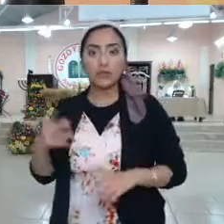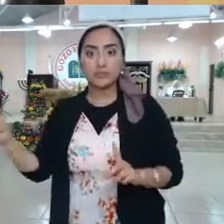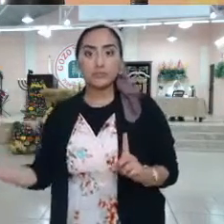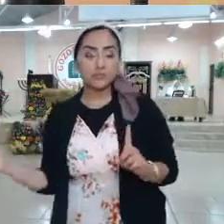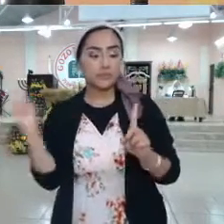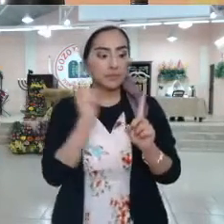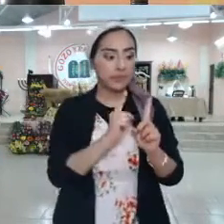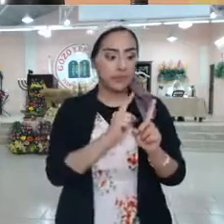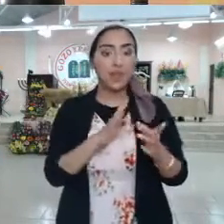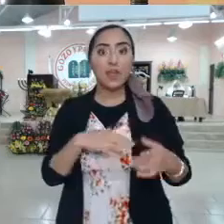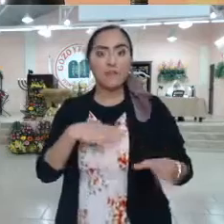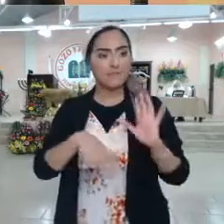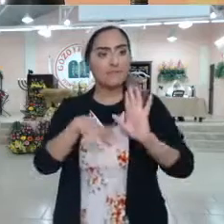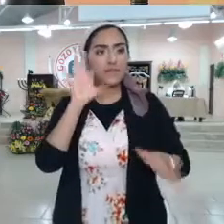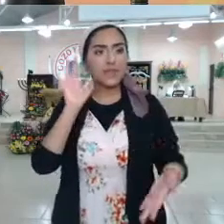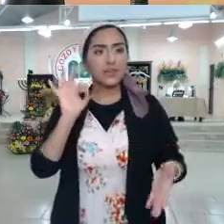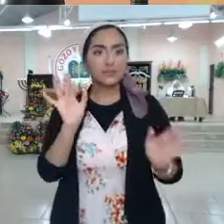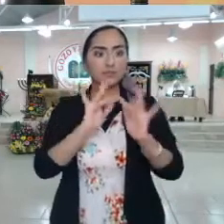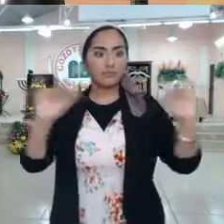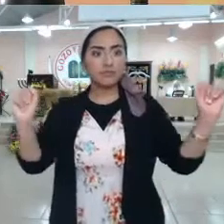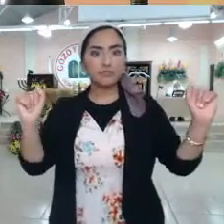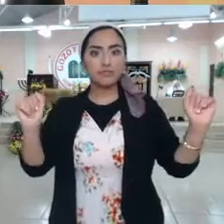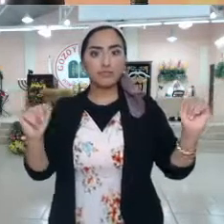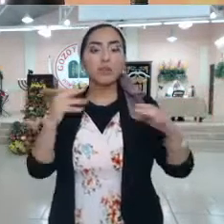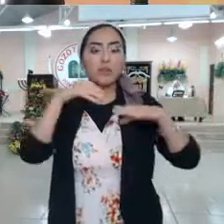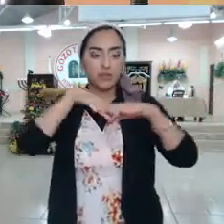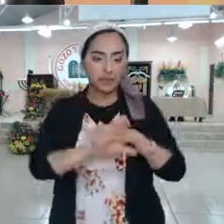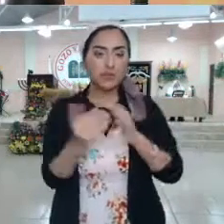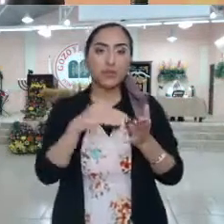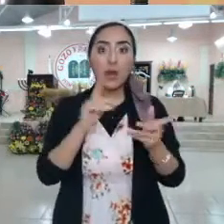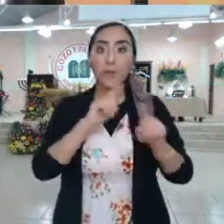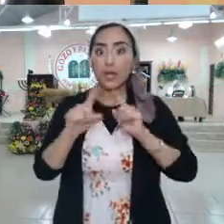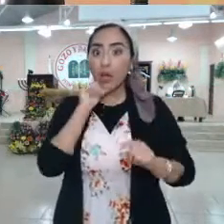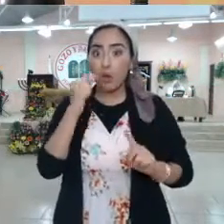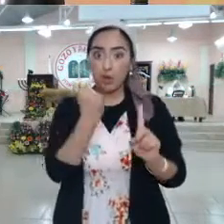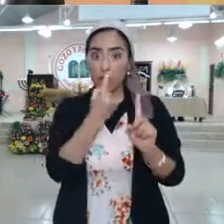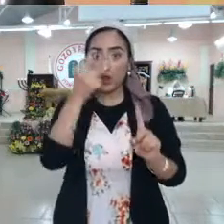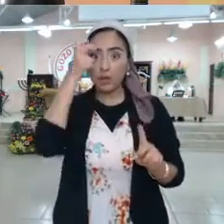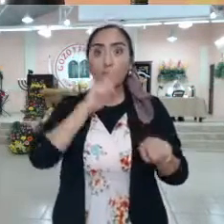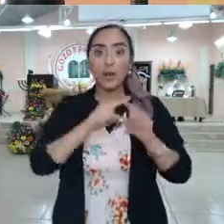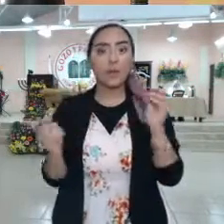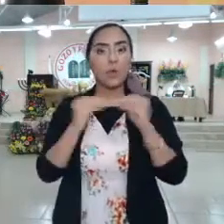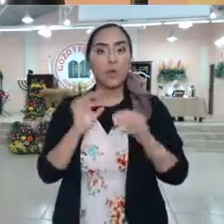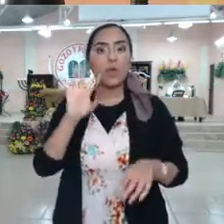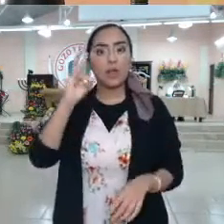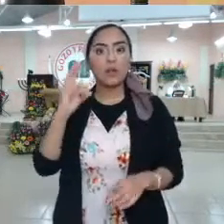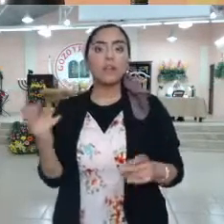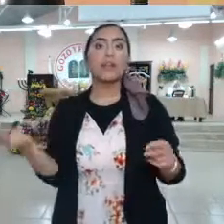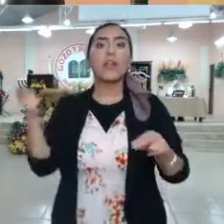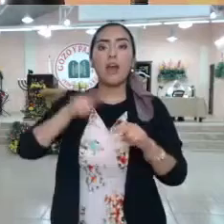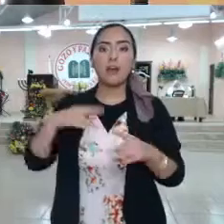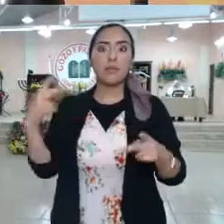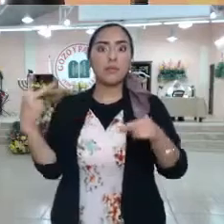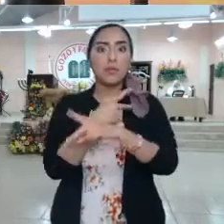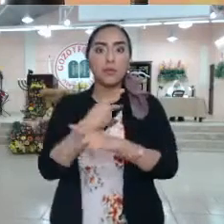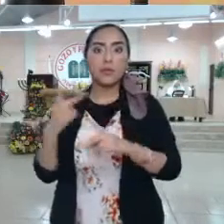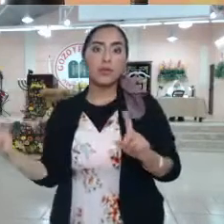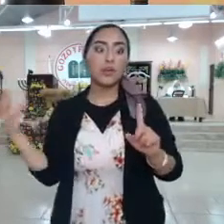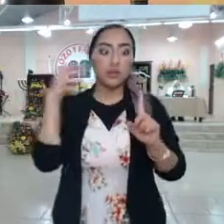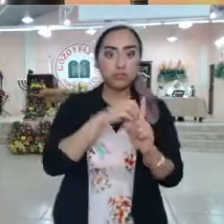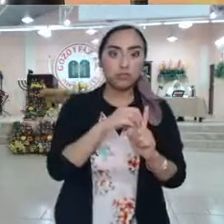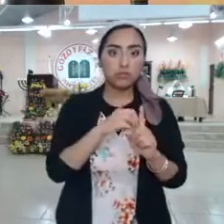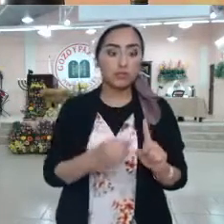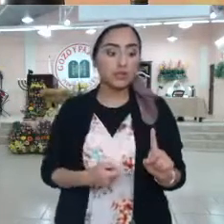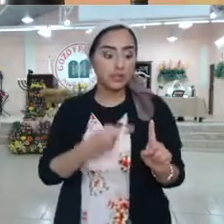came out from. And they find it empty. They go back in, but not only him, but 7 worst spirits.